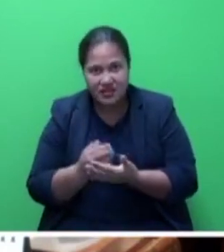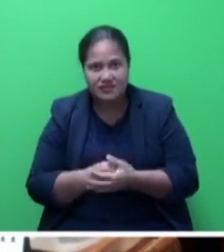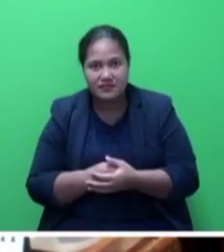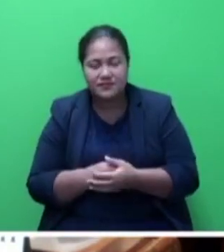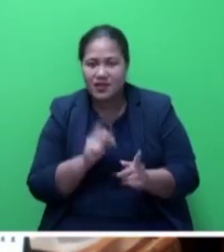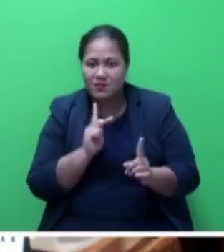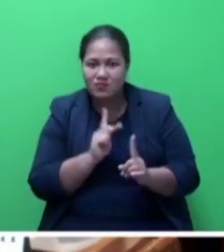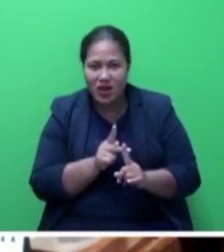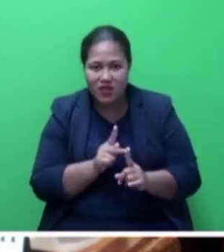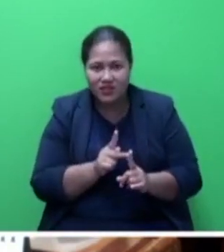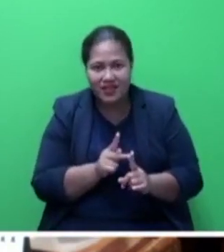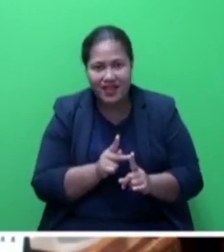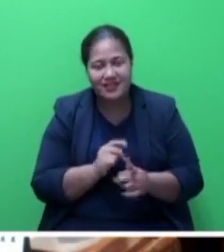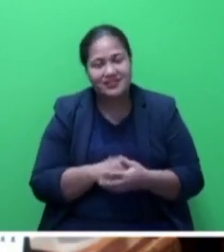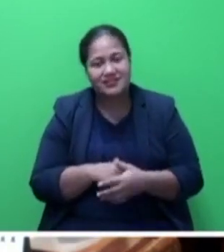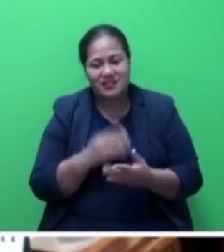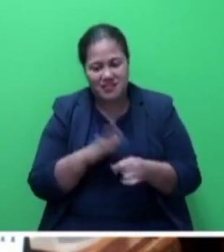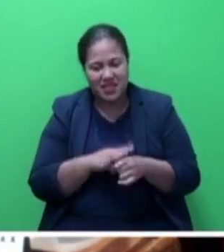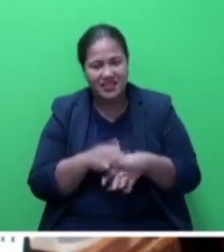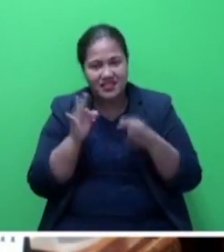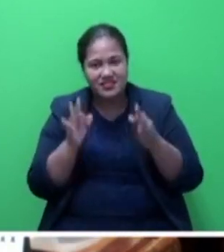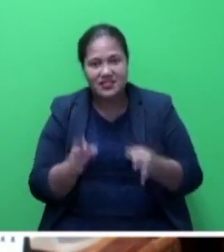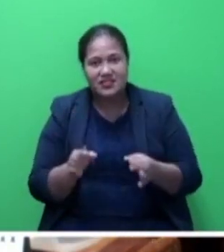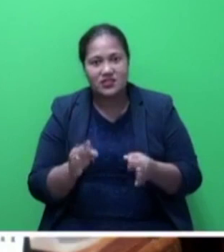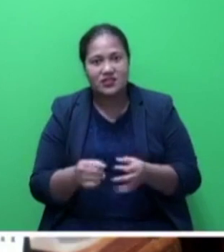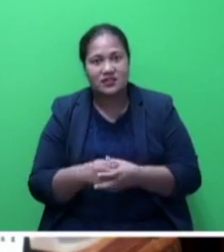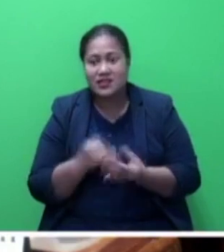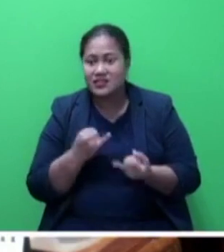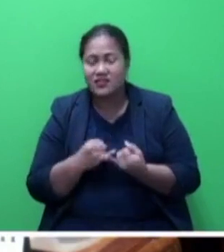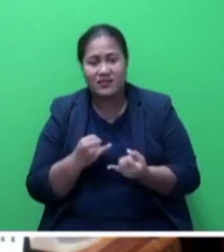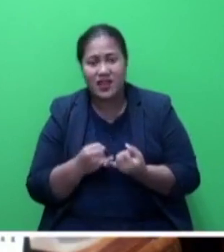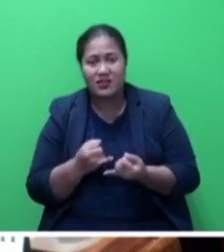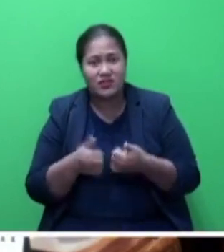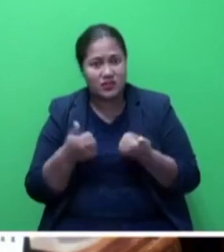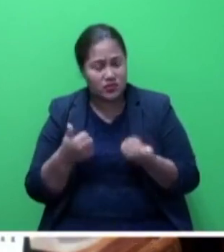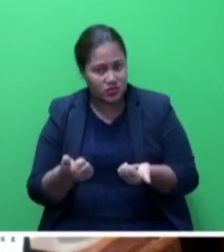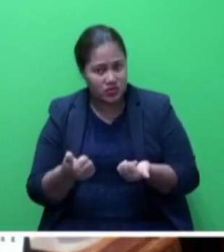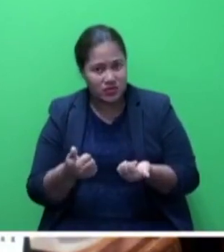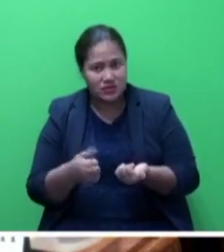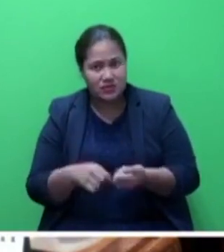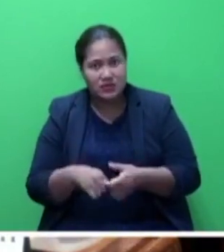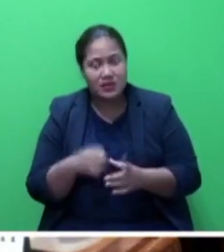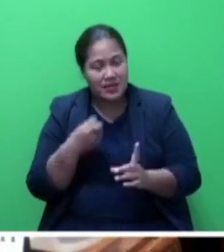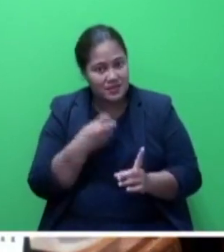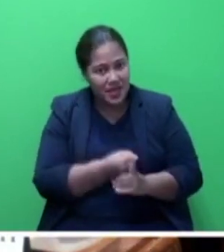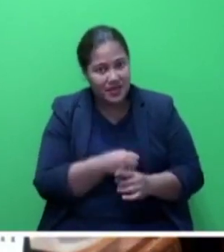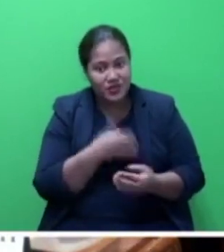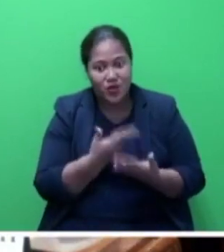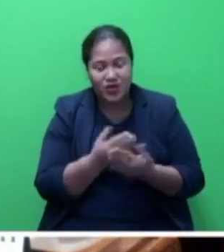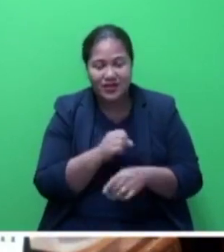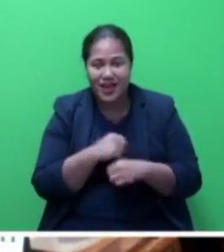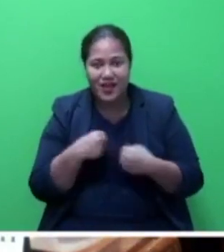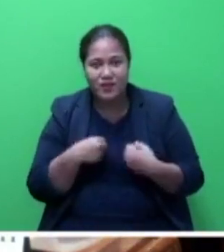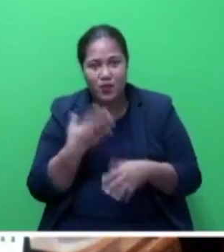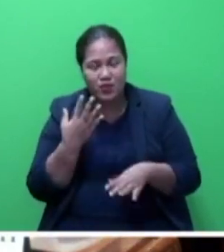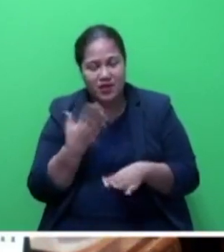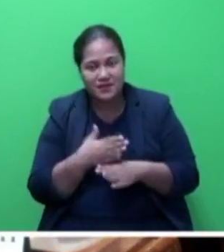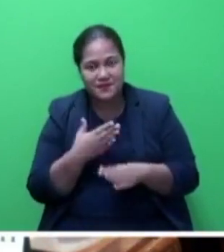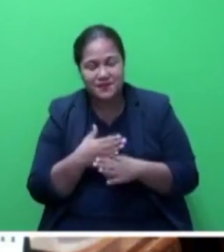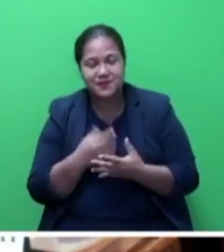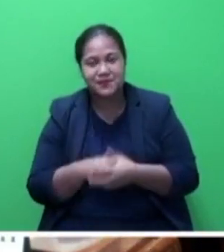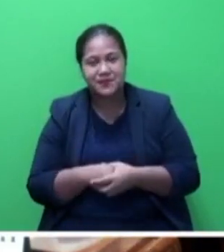prioritization, decision making, and of course it's very cost effective as well, Mr. Speaker, sir.